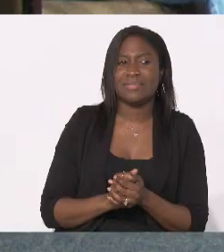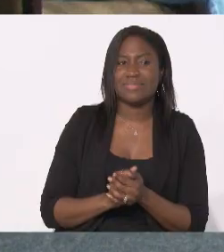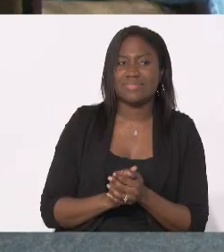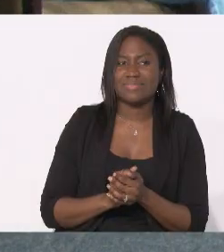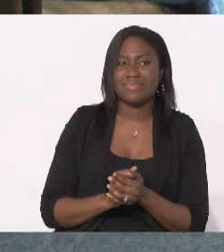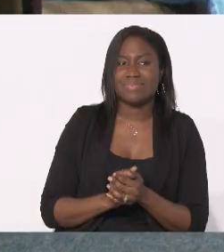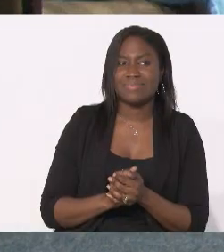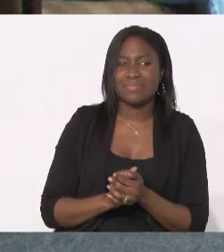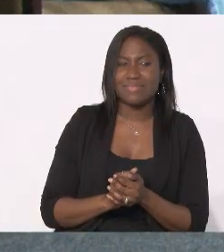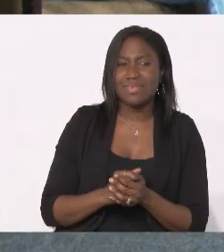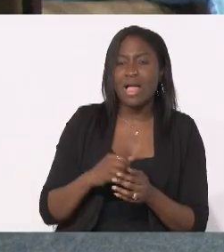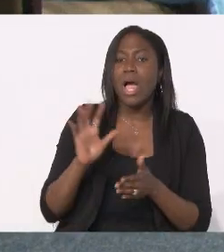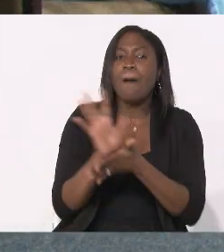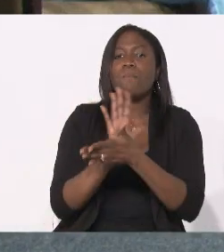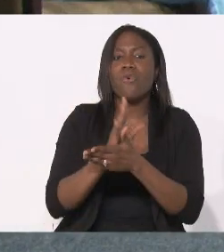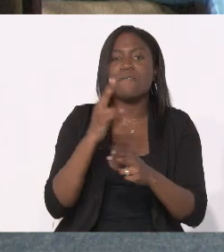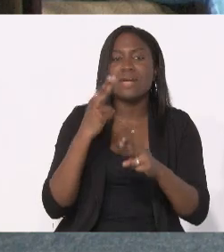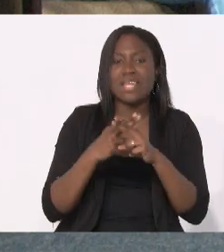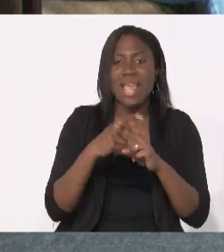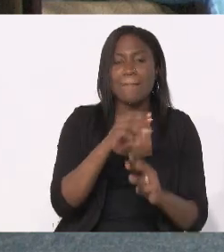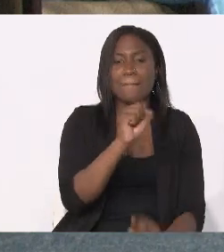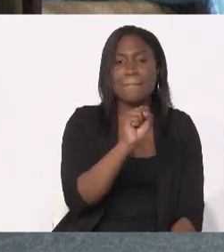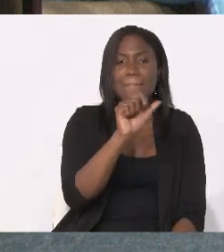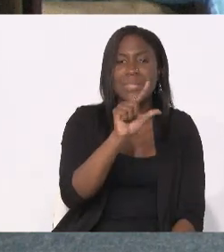with the government. I think the government have a